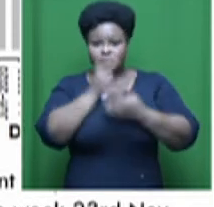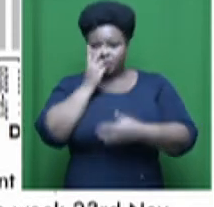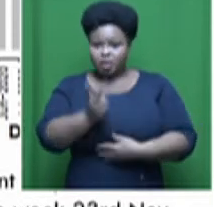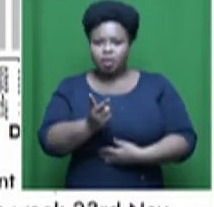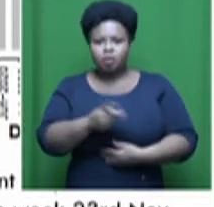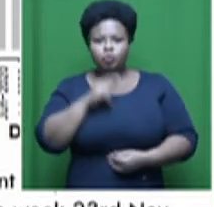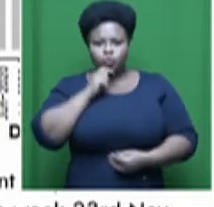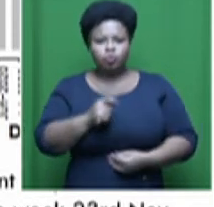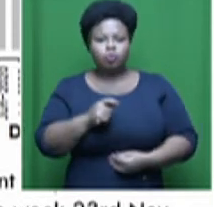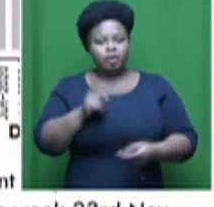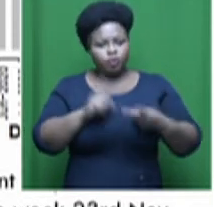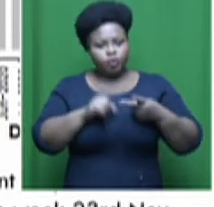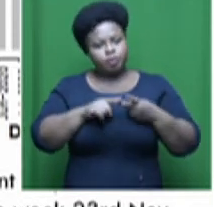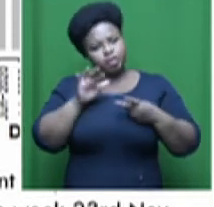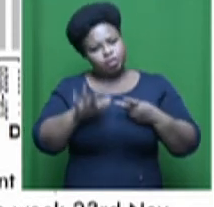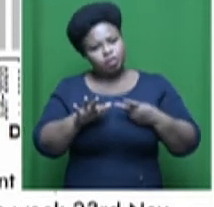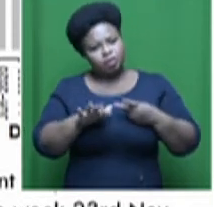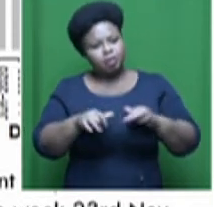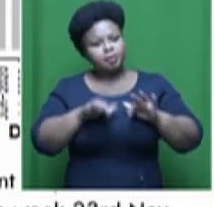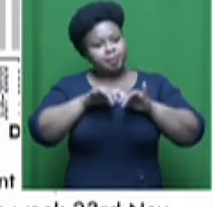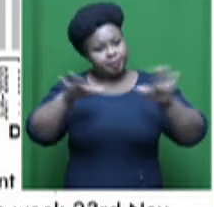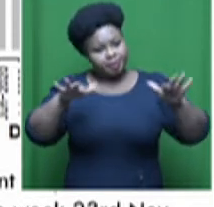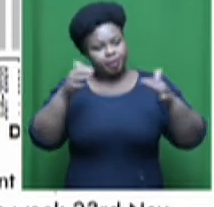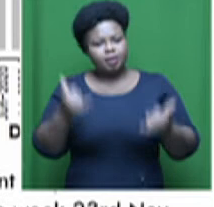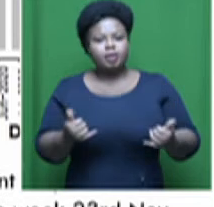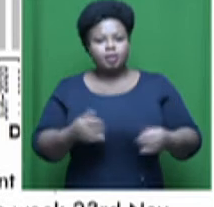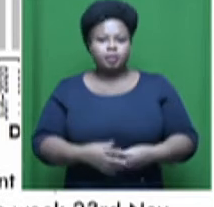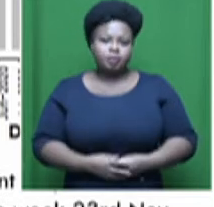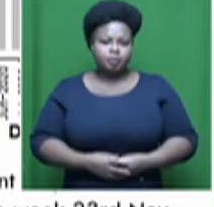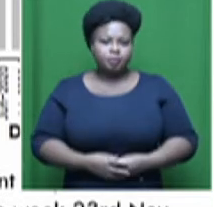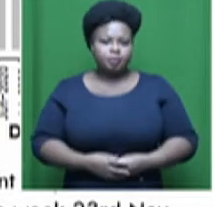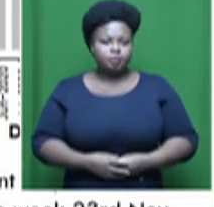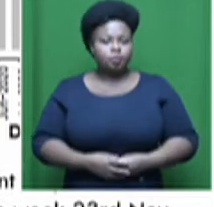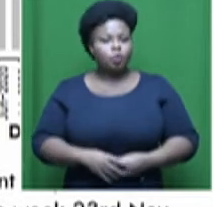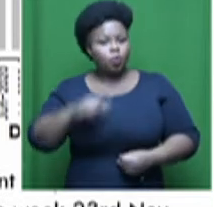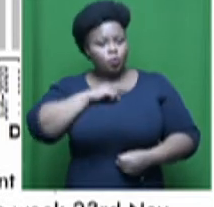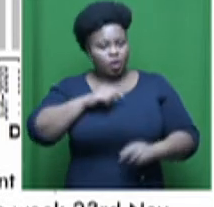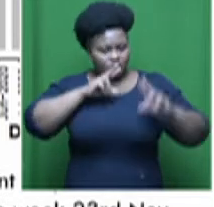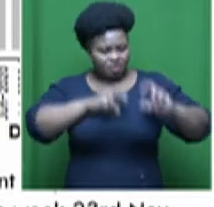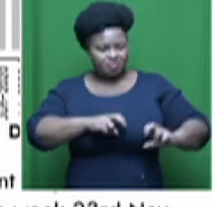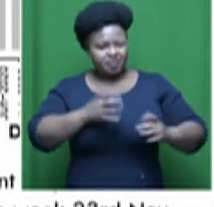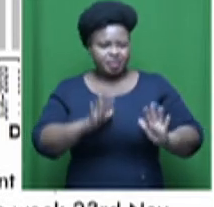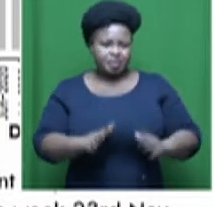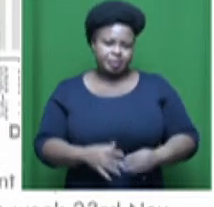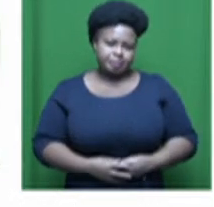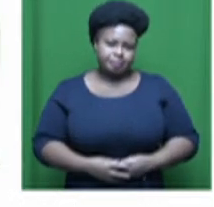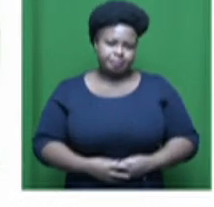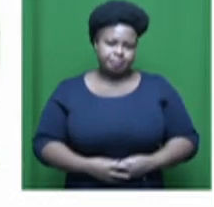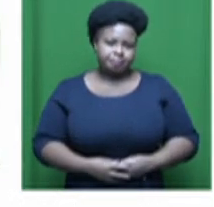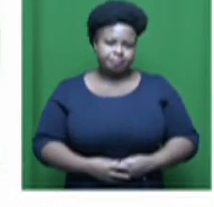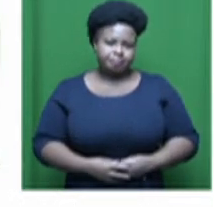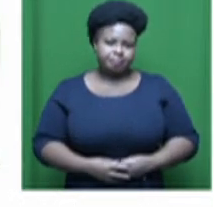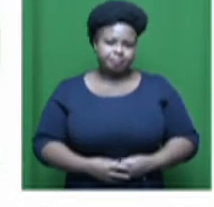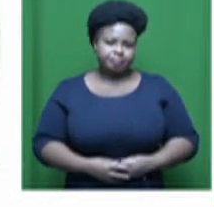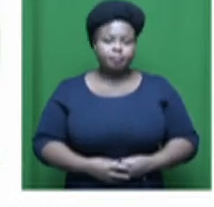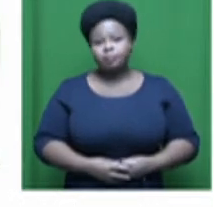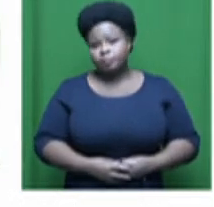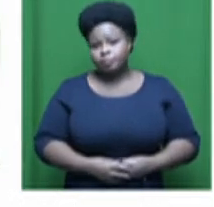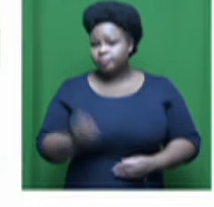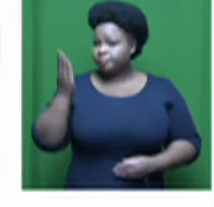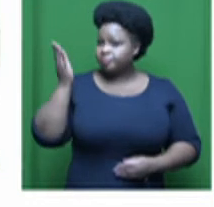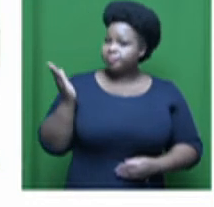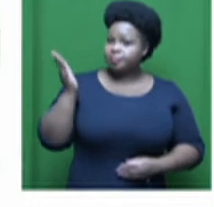became the dominant virus, the variant circulating in those areas where the study was being conducted. So this